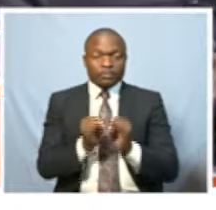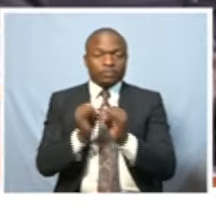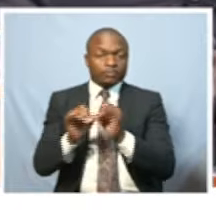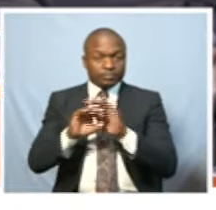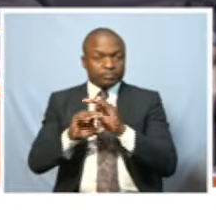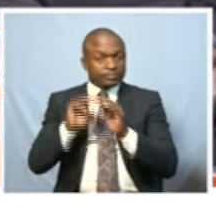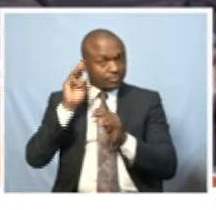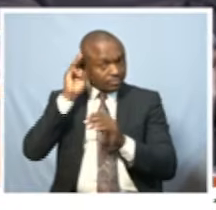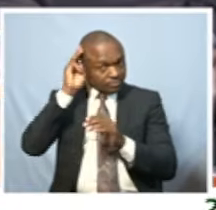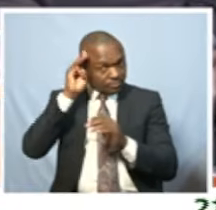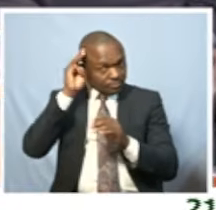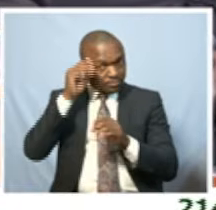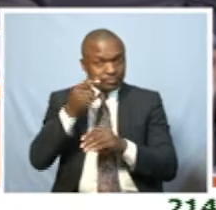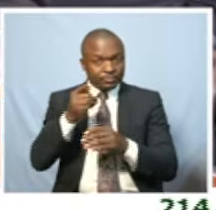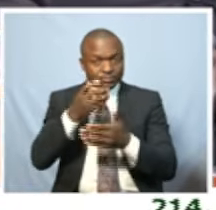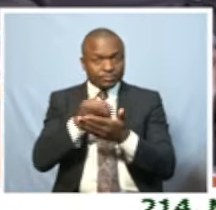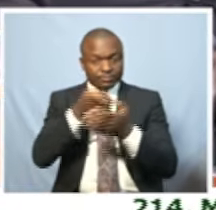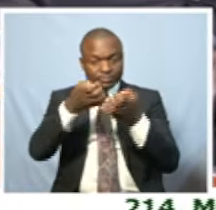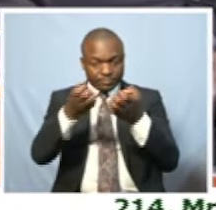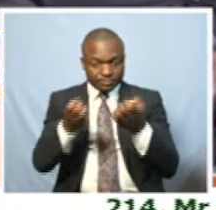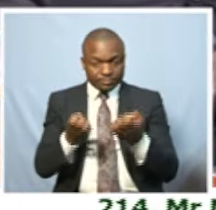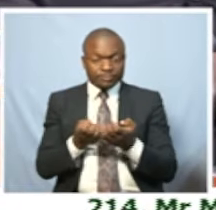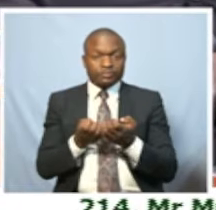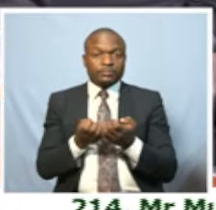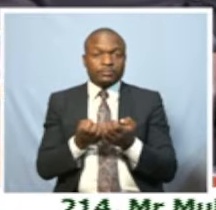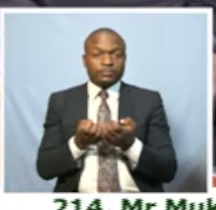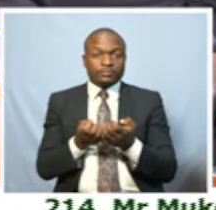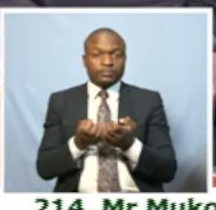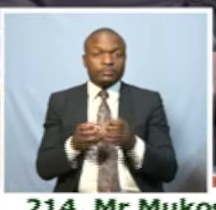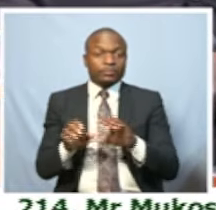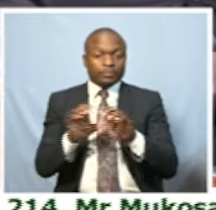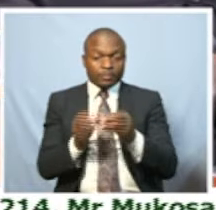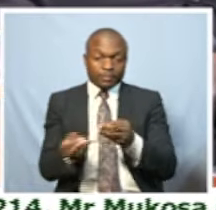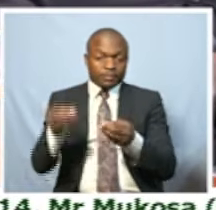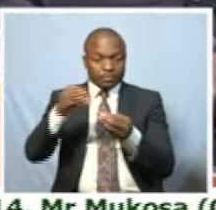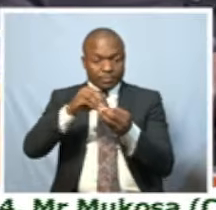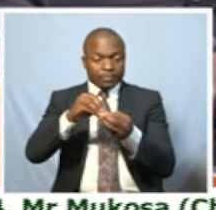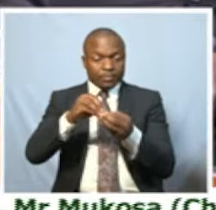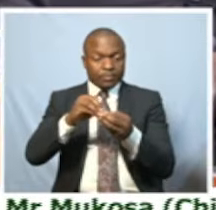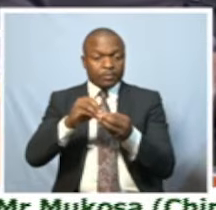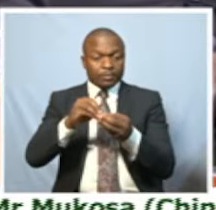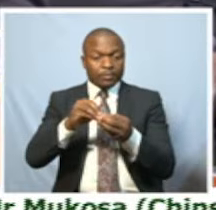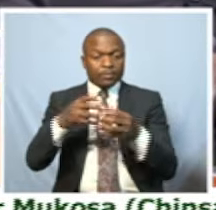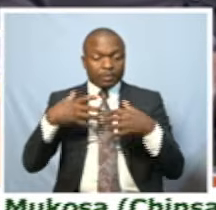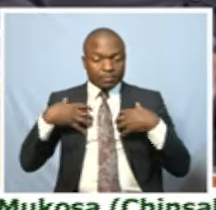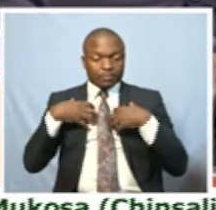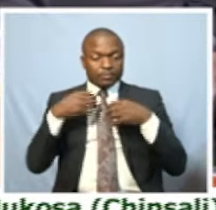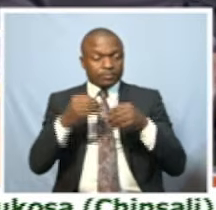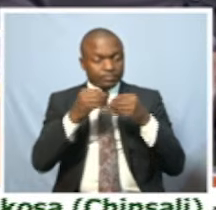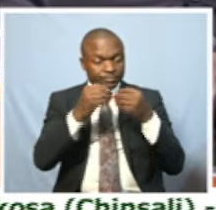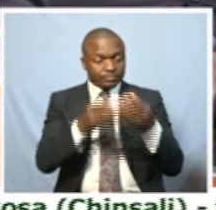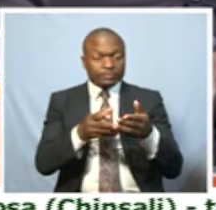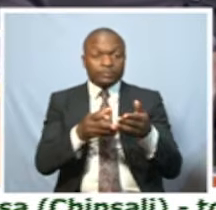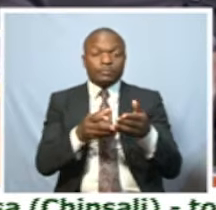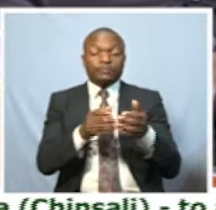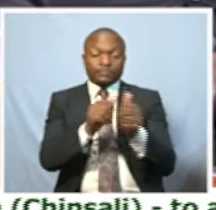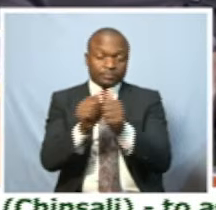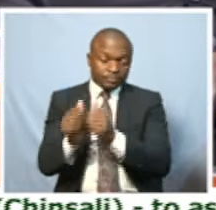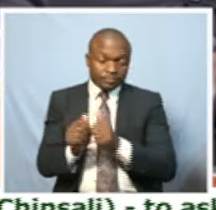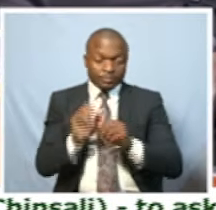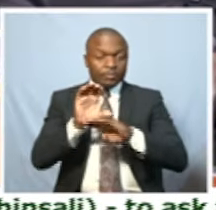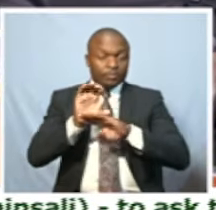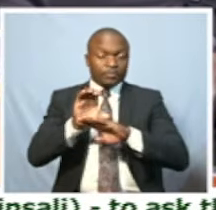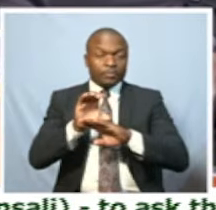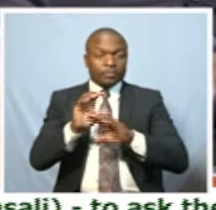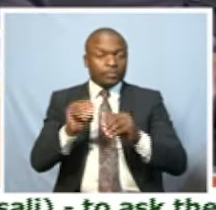the Ministry of Green Economy and Environment, undertook additional restocking activities in Chiluvi. The project